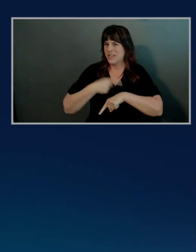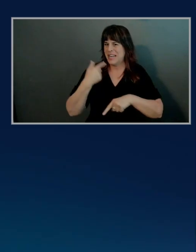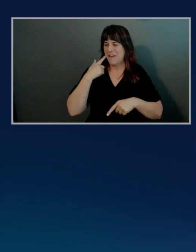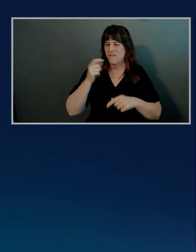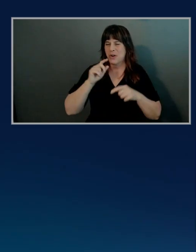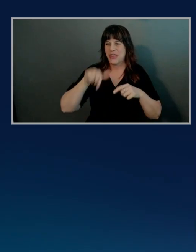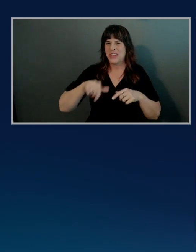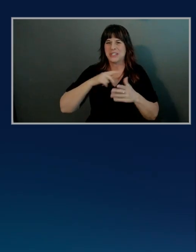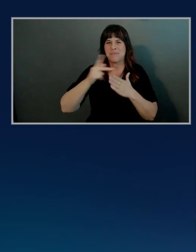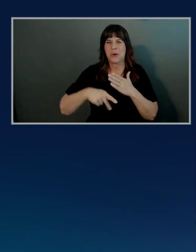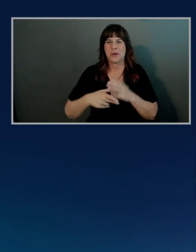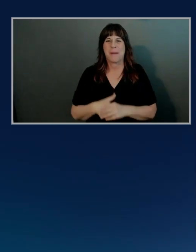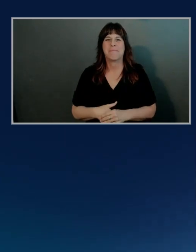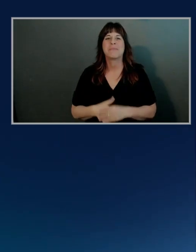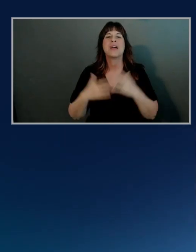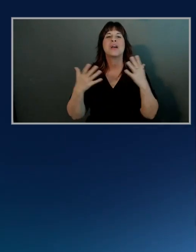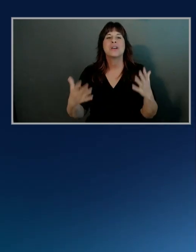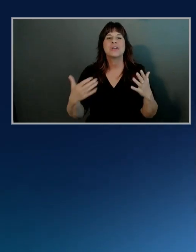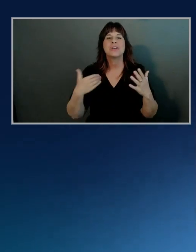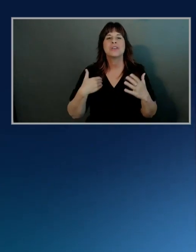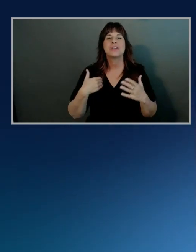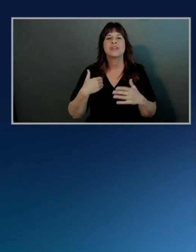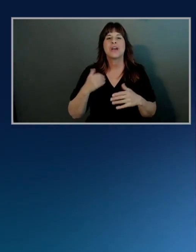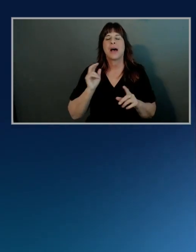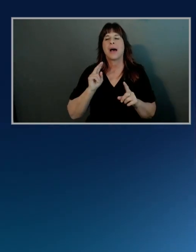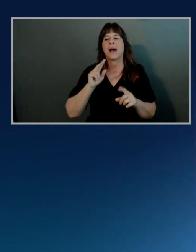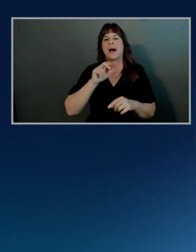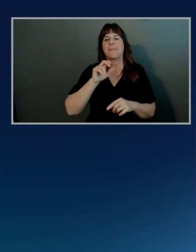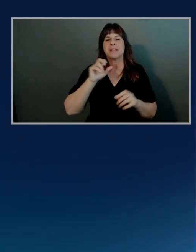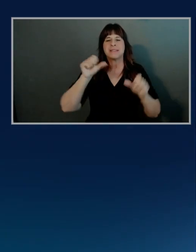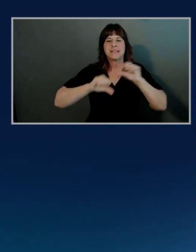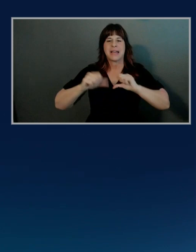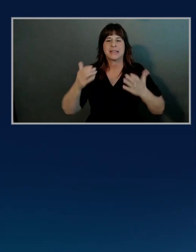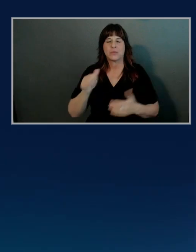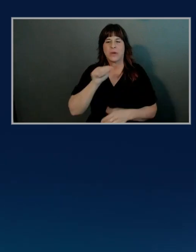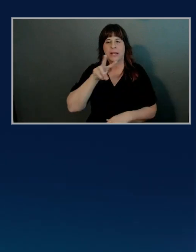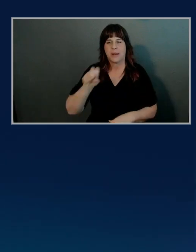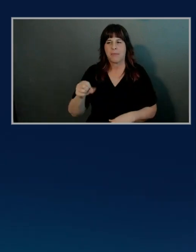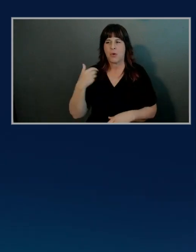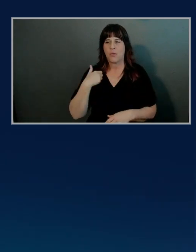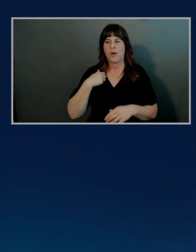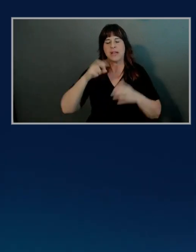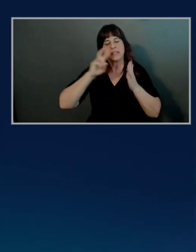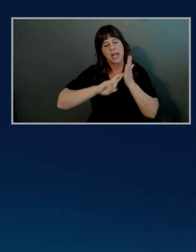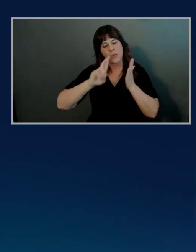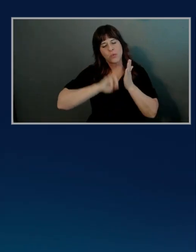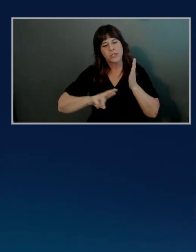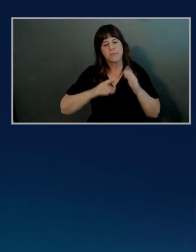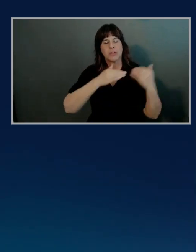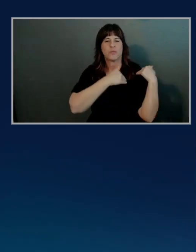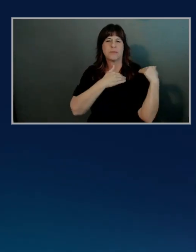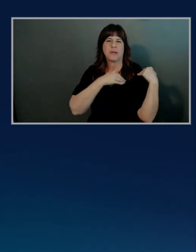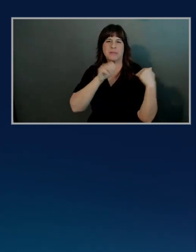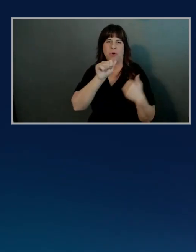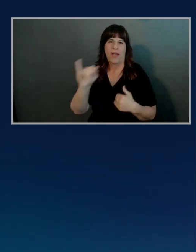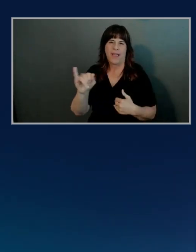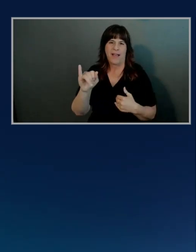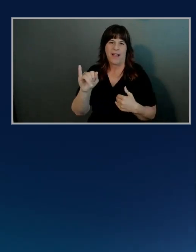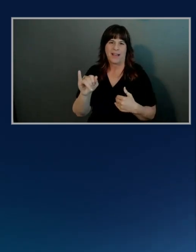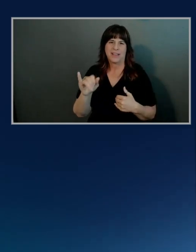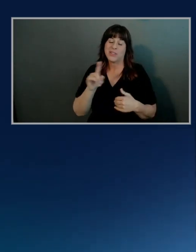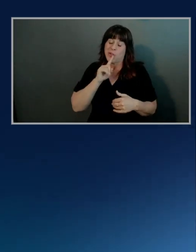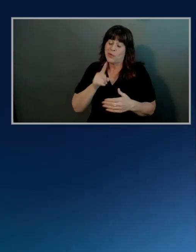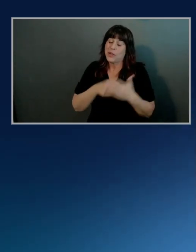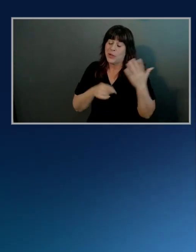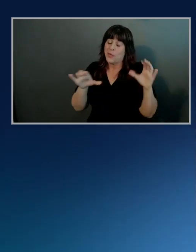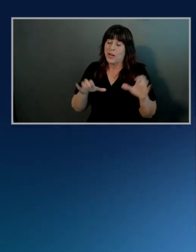Thank you. So I'm an applied scientist with AWS, and I research responsible AI. So yeah, that's really what I do